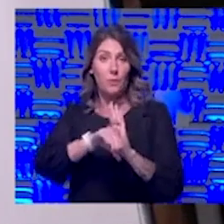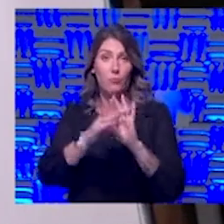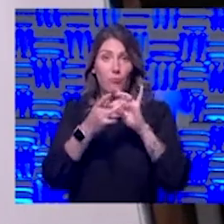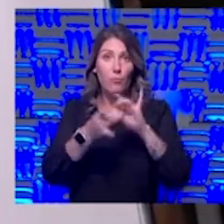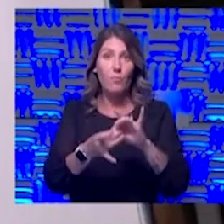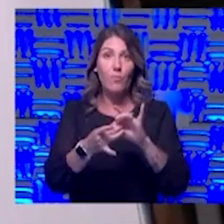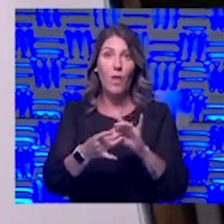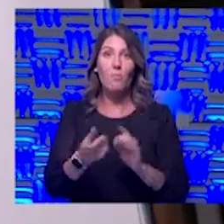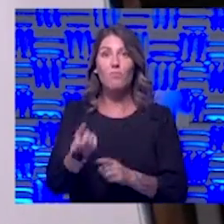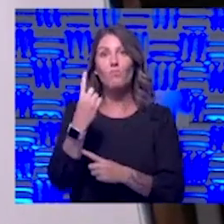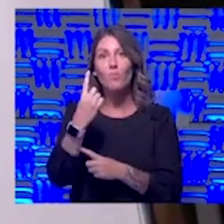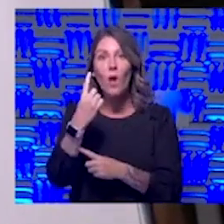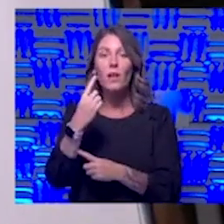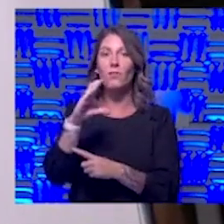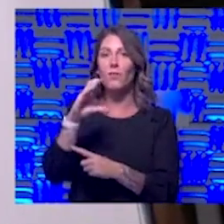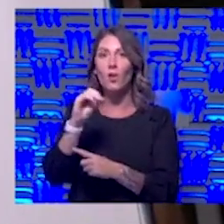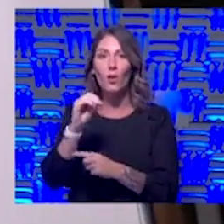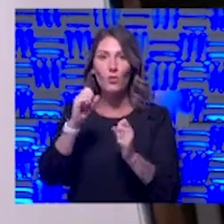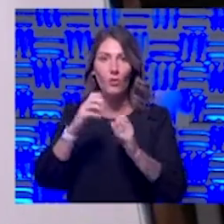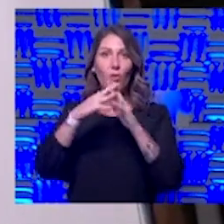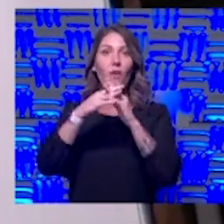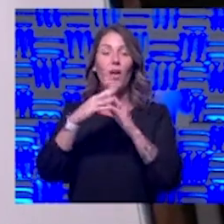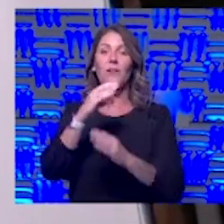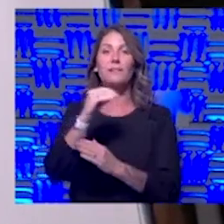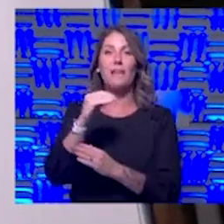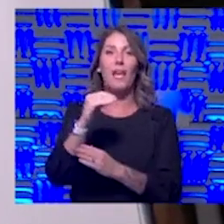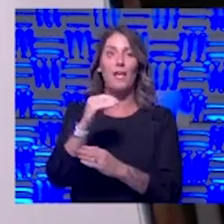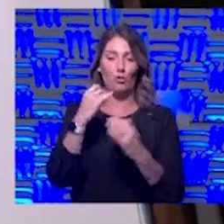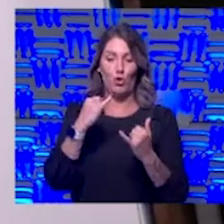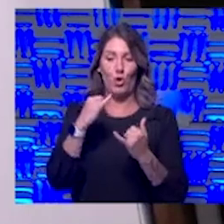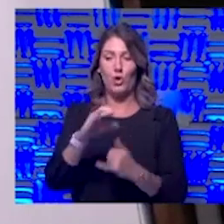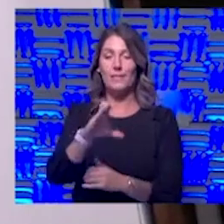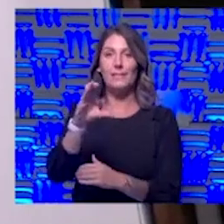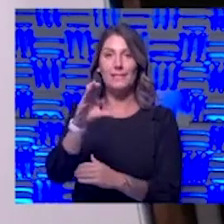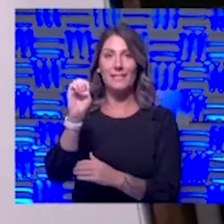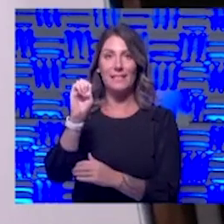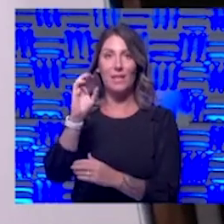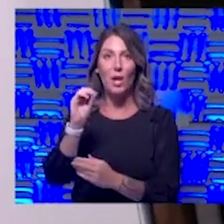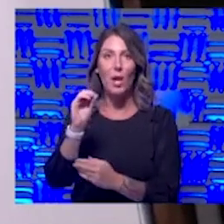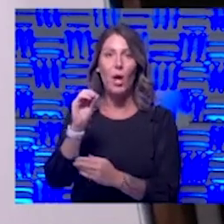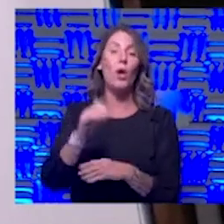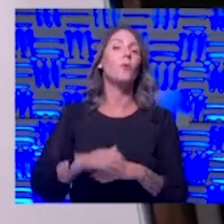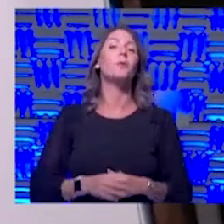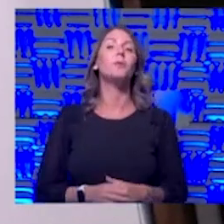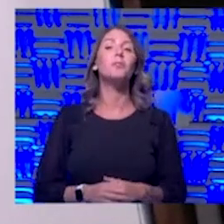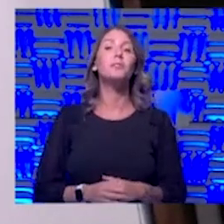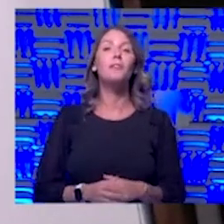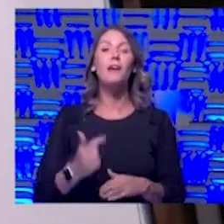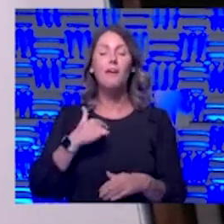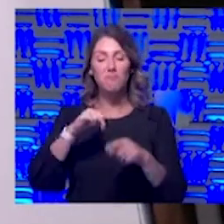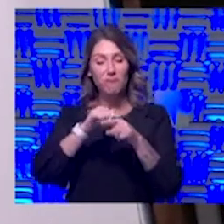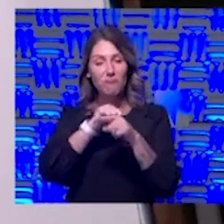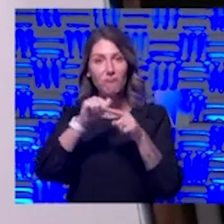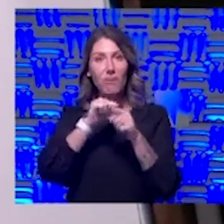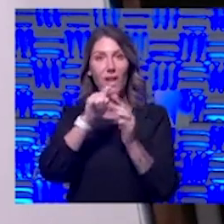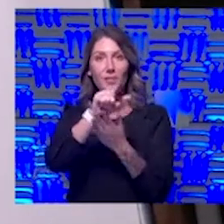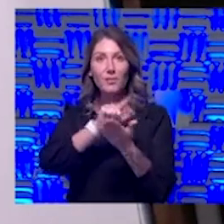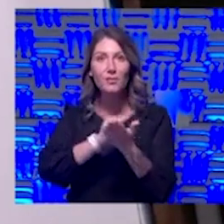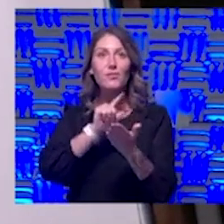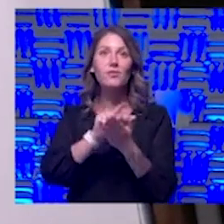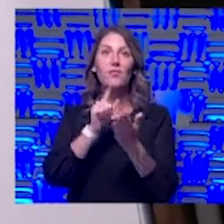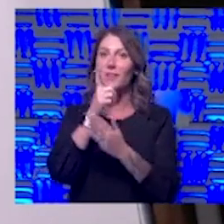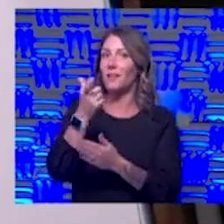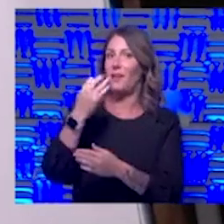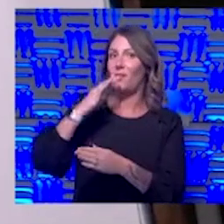one of the co-founders and the current CEO. I'm actually an attorney by trade. I was practicing law. I had started a nonprofit